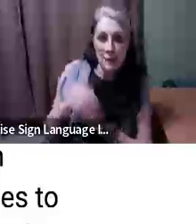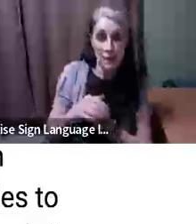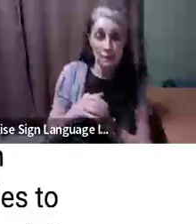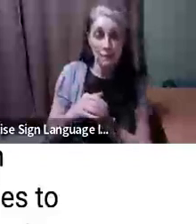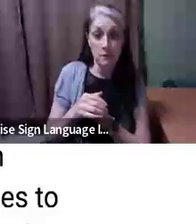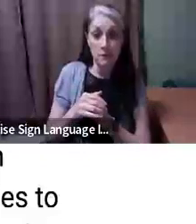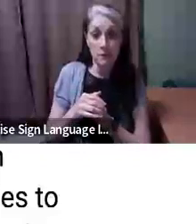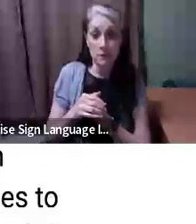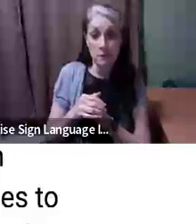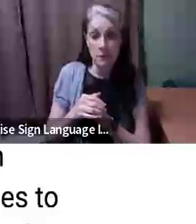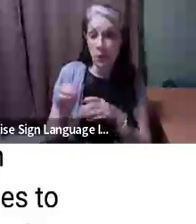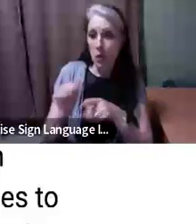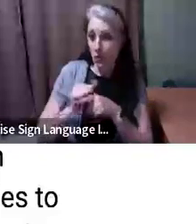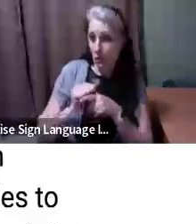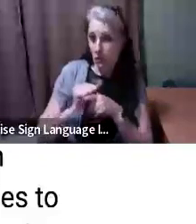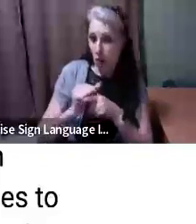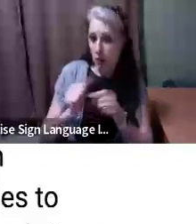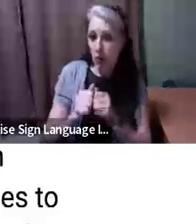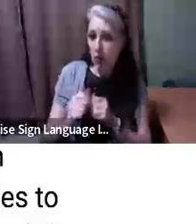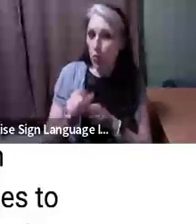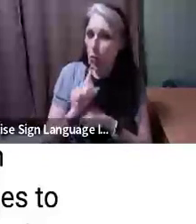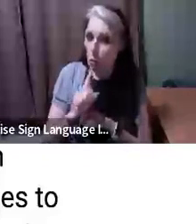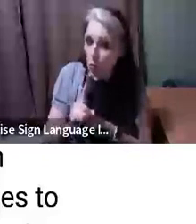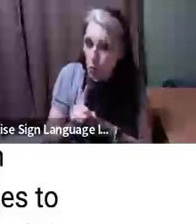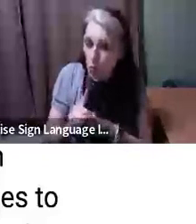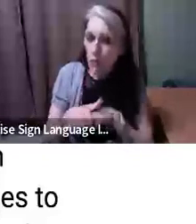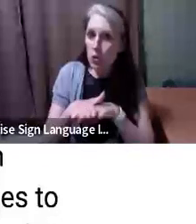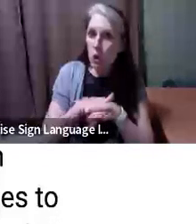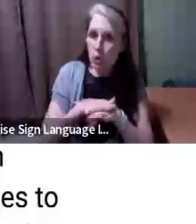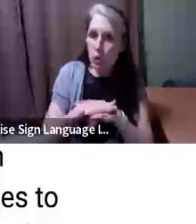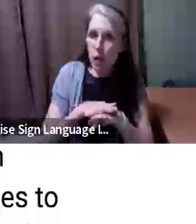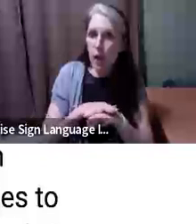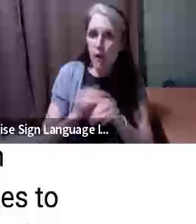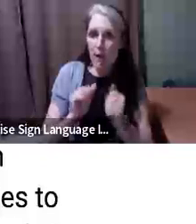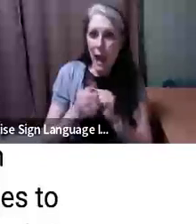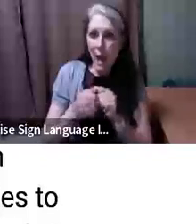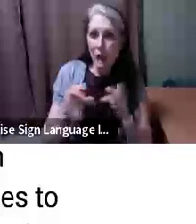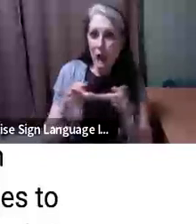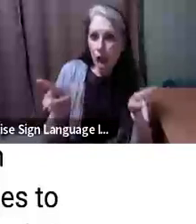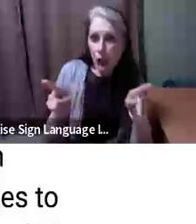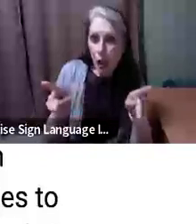So I just want to preface that with, like, we really slow down, look at how you phrase things.